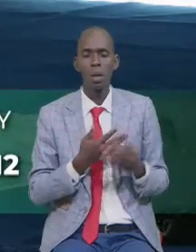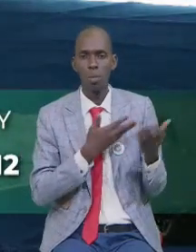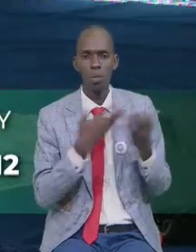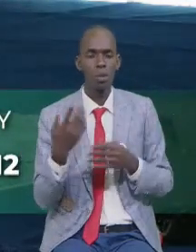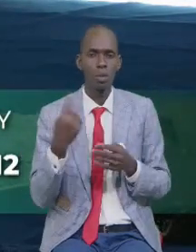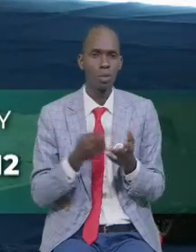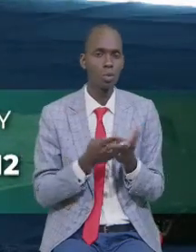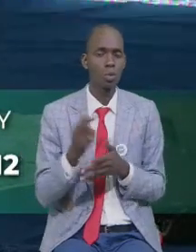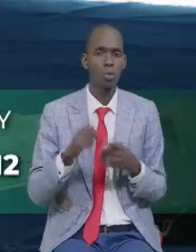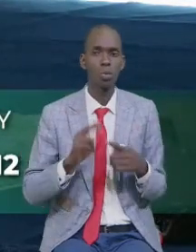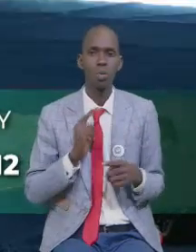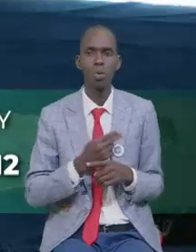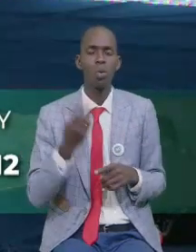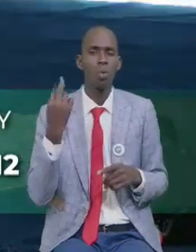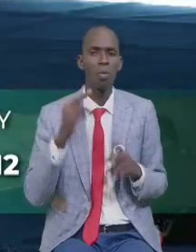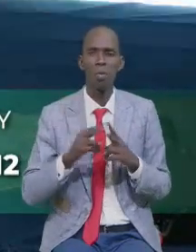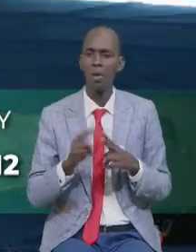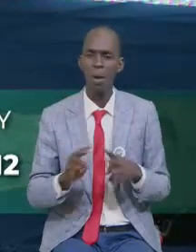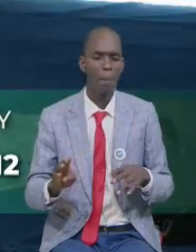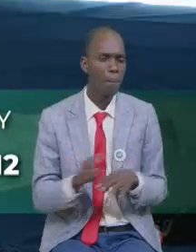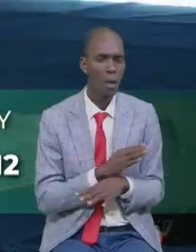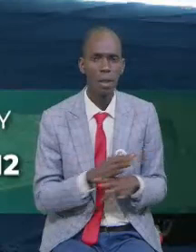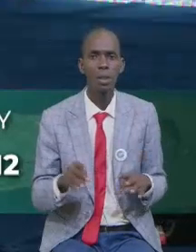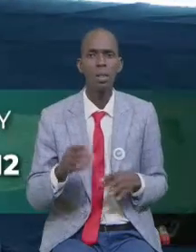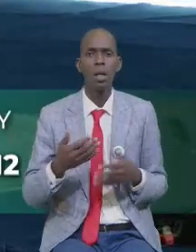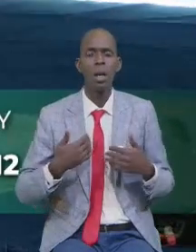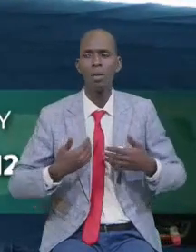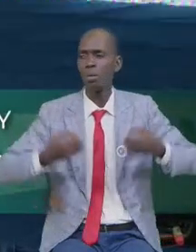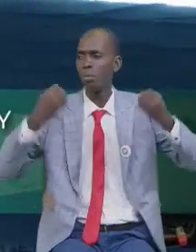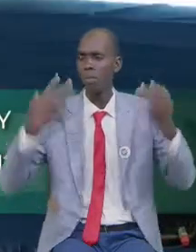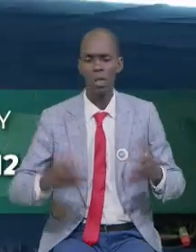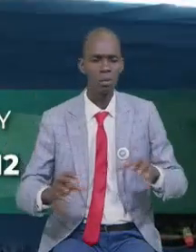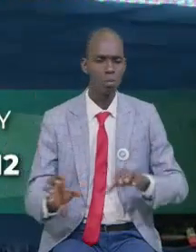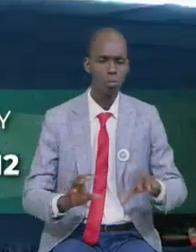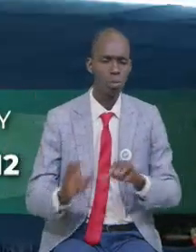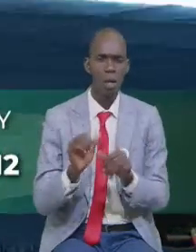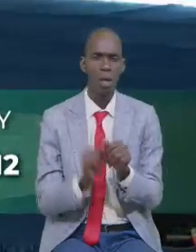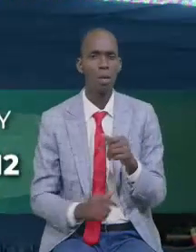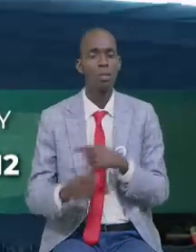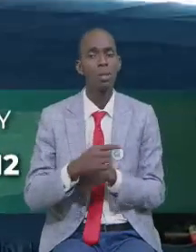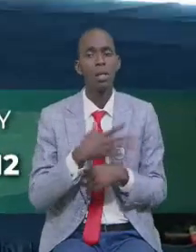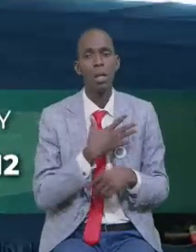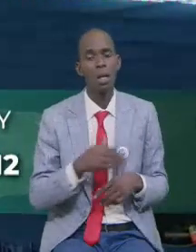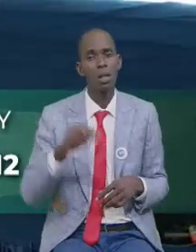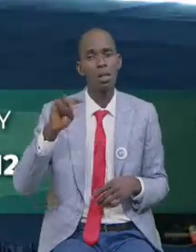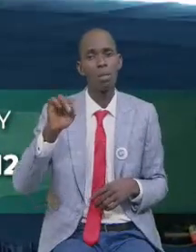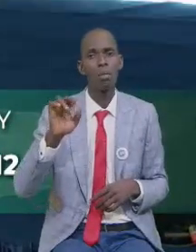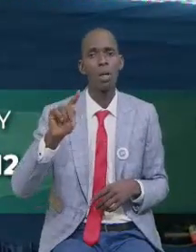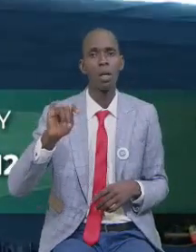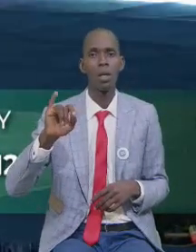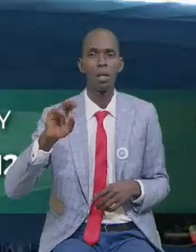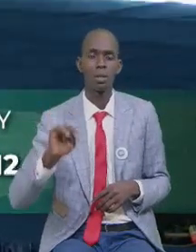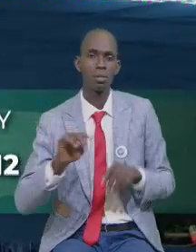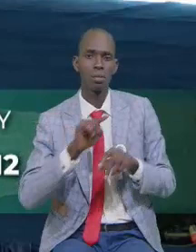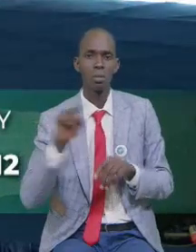was very busy. There was quite a load of activities he had to do every day. And he said, when I